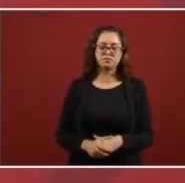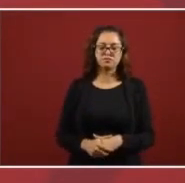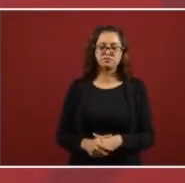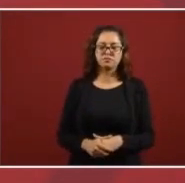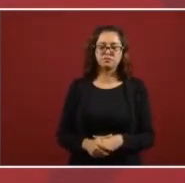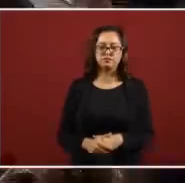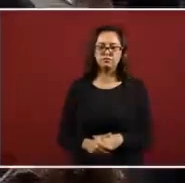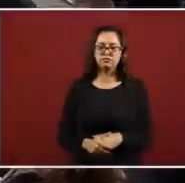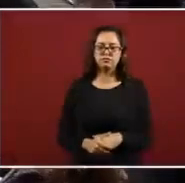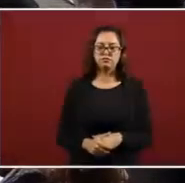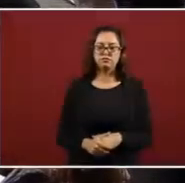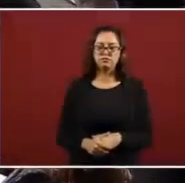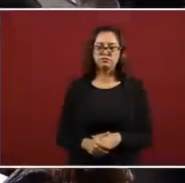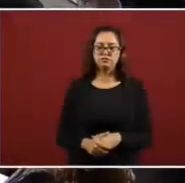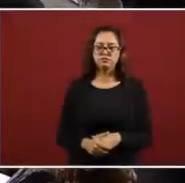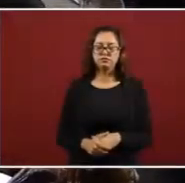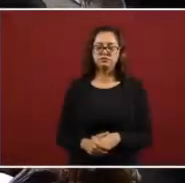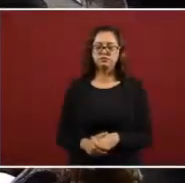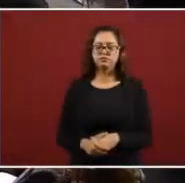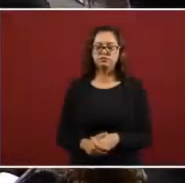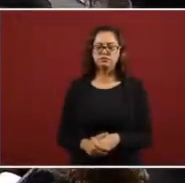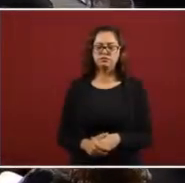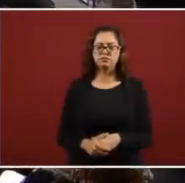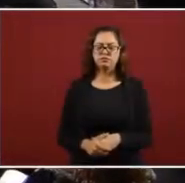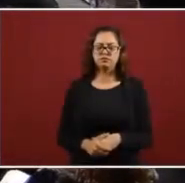to security.